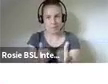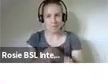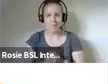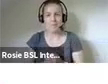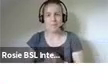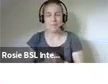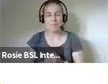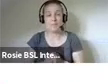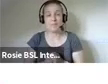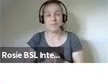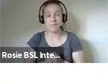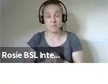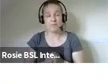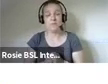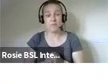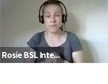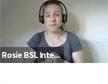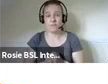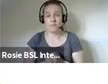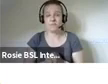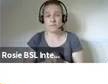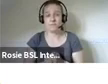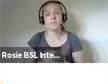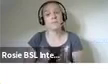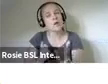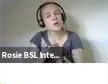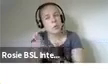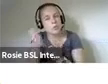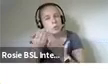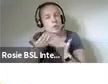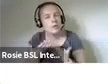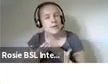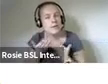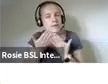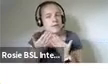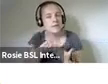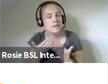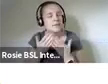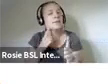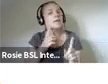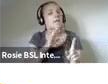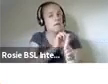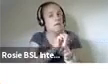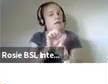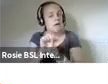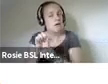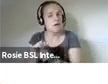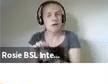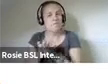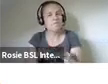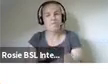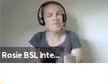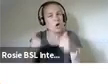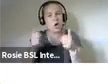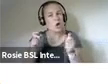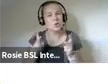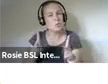is what we also discovered in doing the study, that there was no real good way of